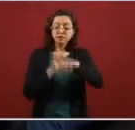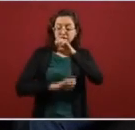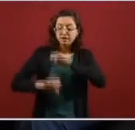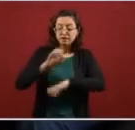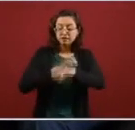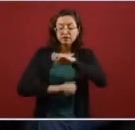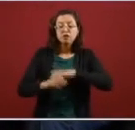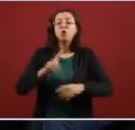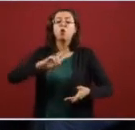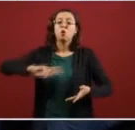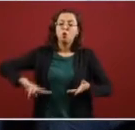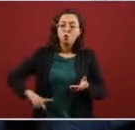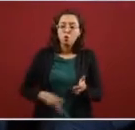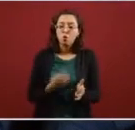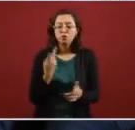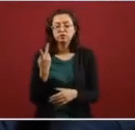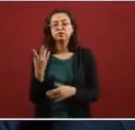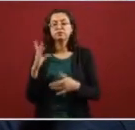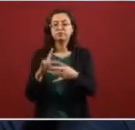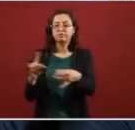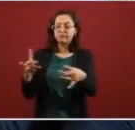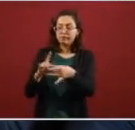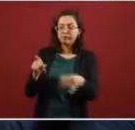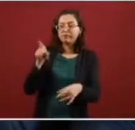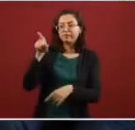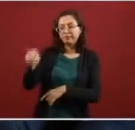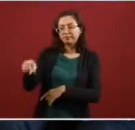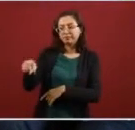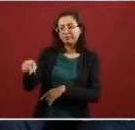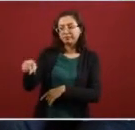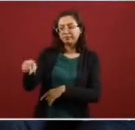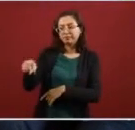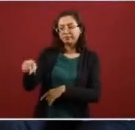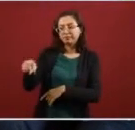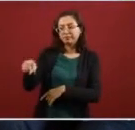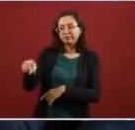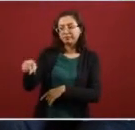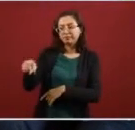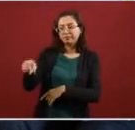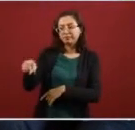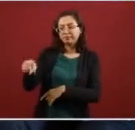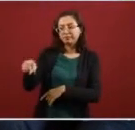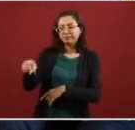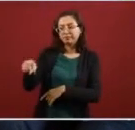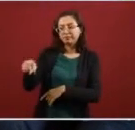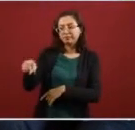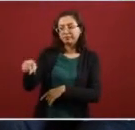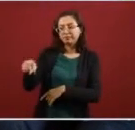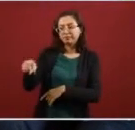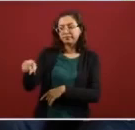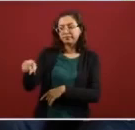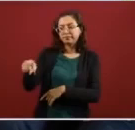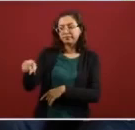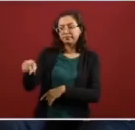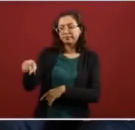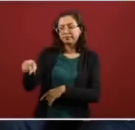nuevo la Fuerza Aérea de Bolivia nos permitiera salir porque ya no. So that the Bolivian